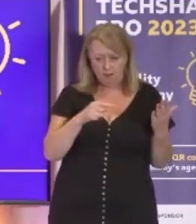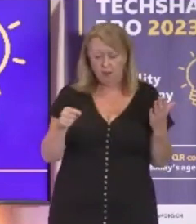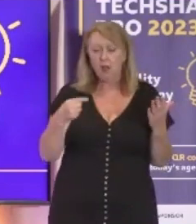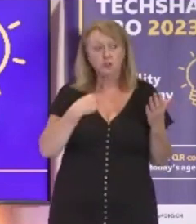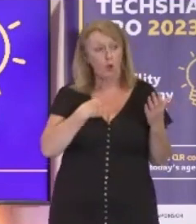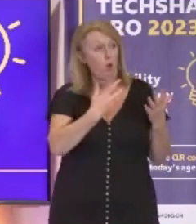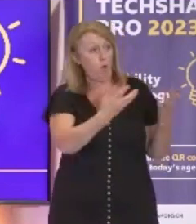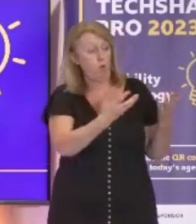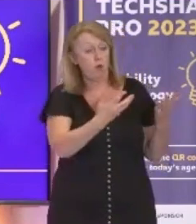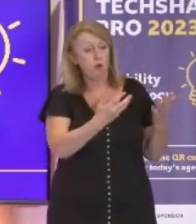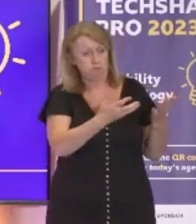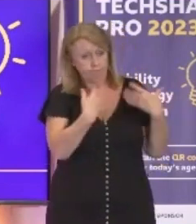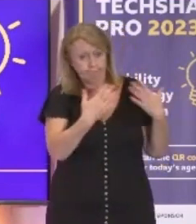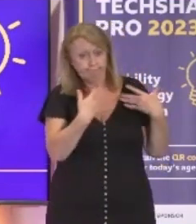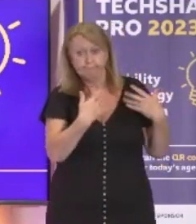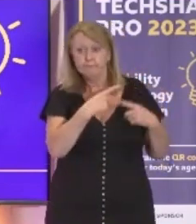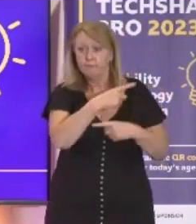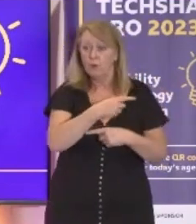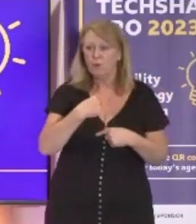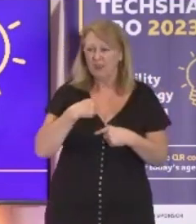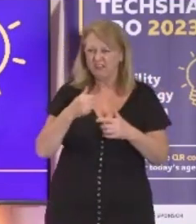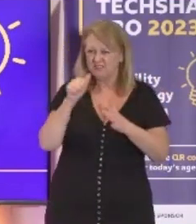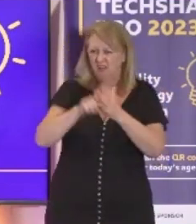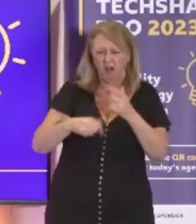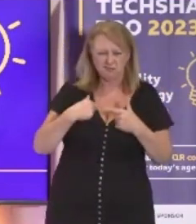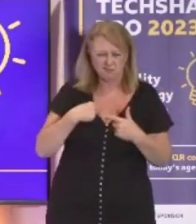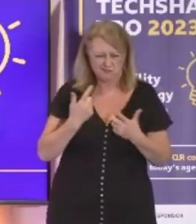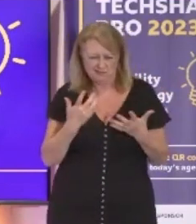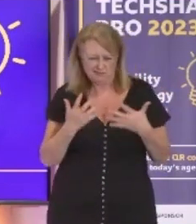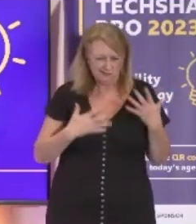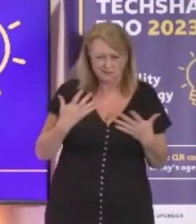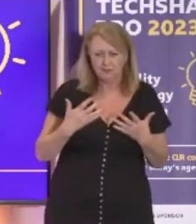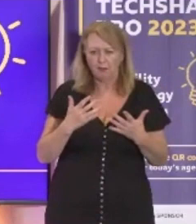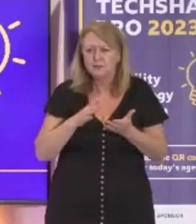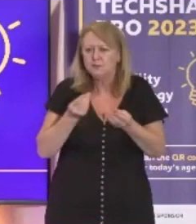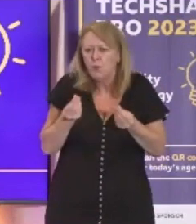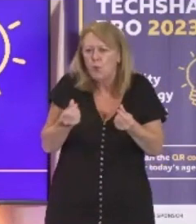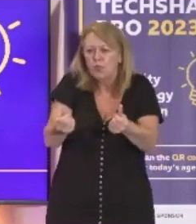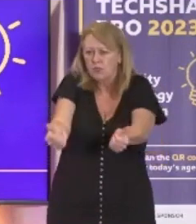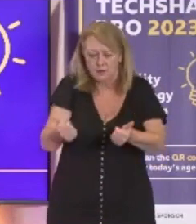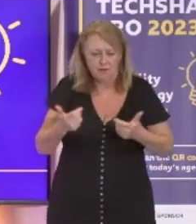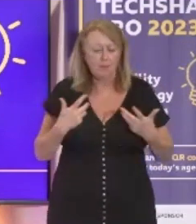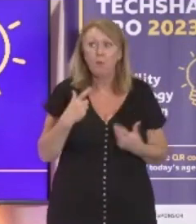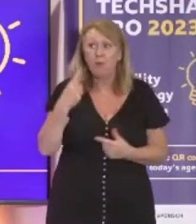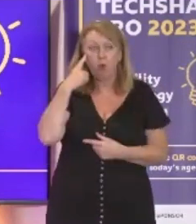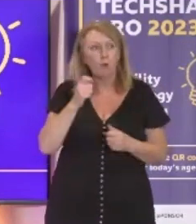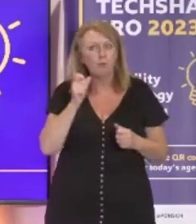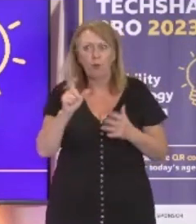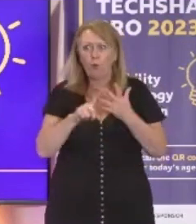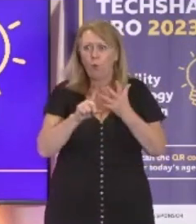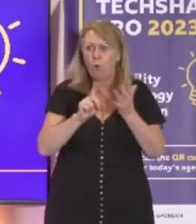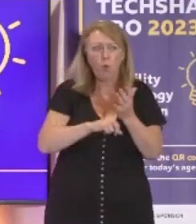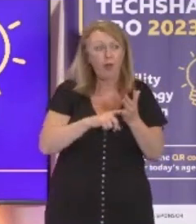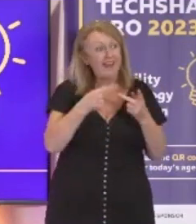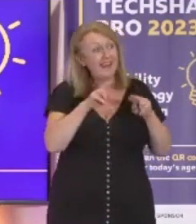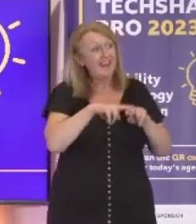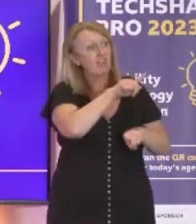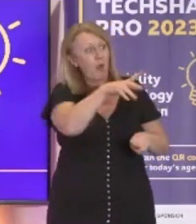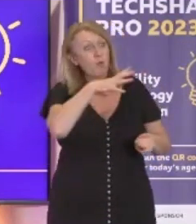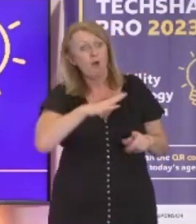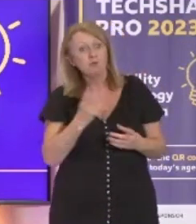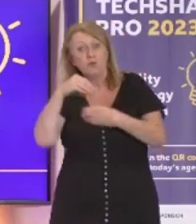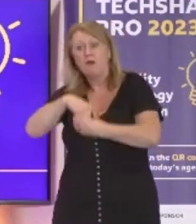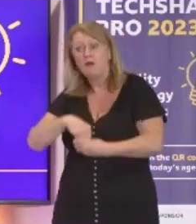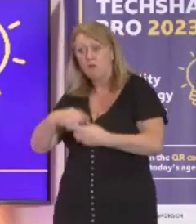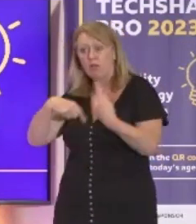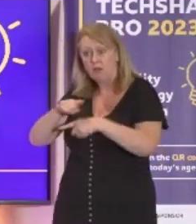letting it in. No, we were scrappy and we realized that would be really cool. Wouldn't it be cool if people actually cared enough to come?